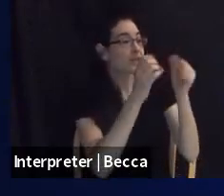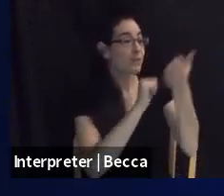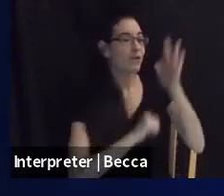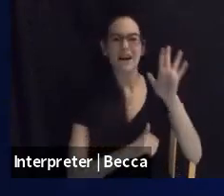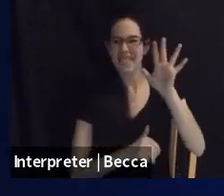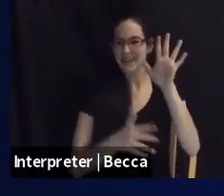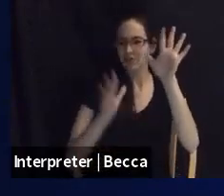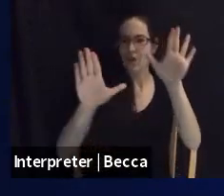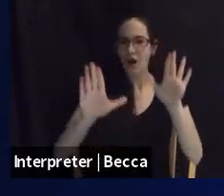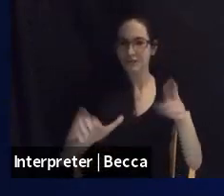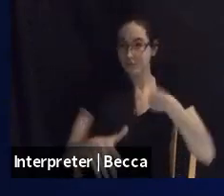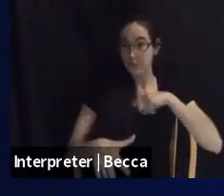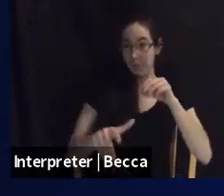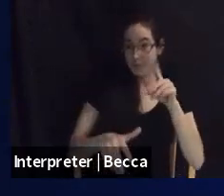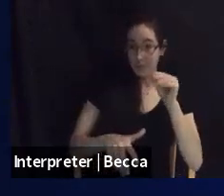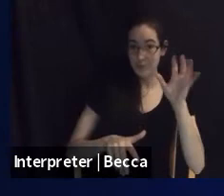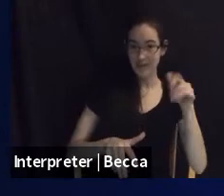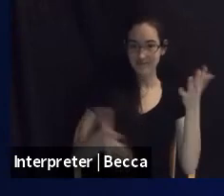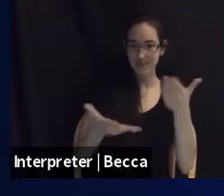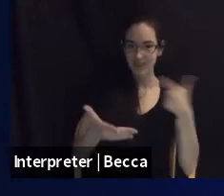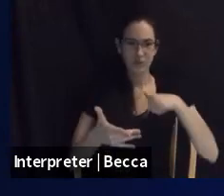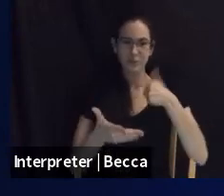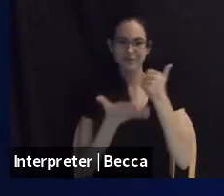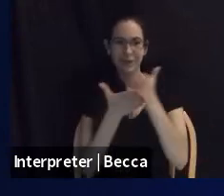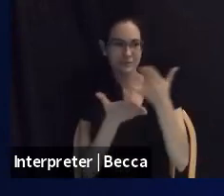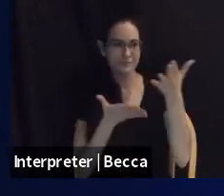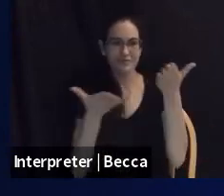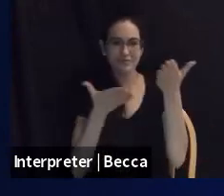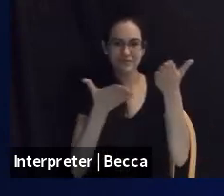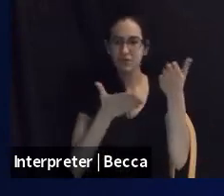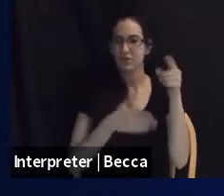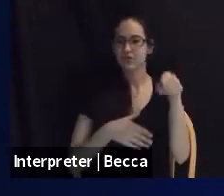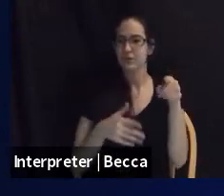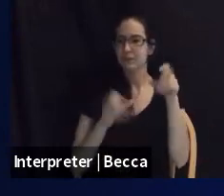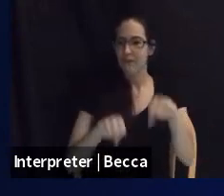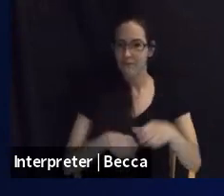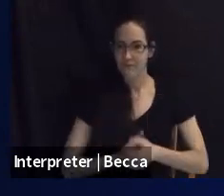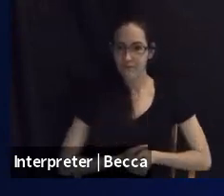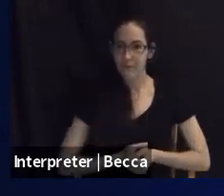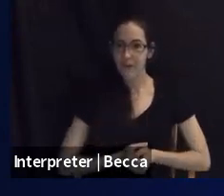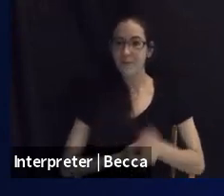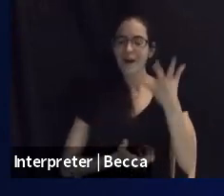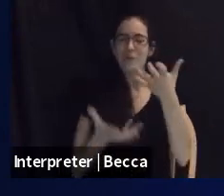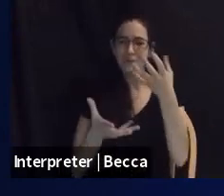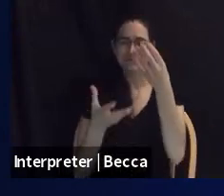things. We do that. And we can serve you in that way. But I want you to know there's so much more.